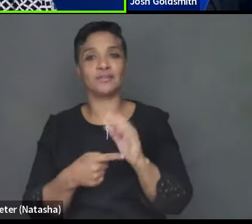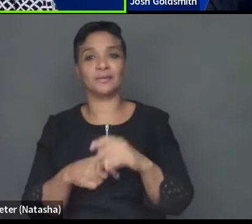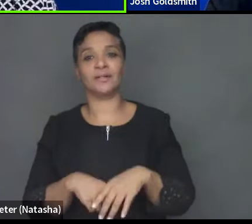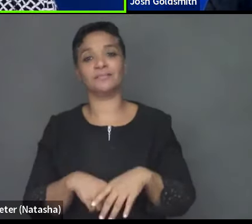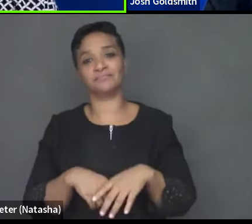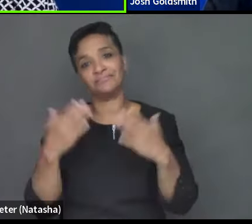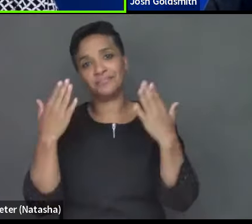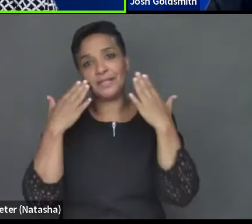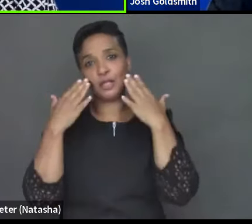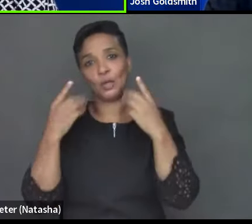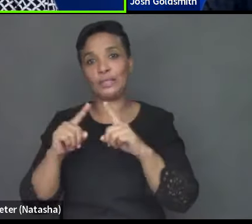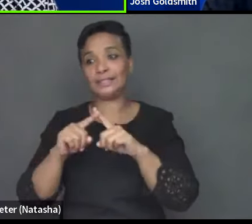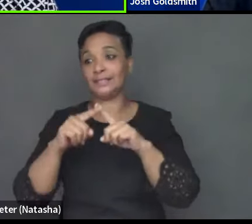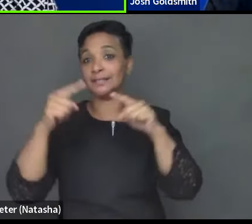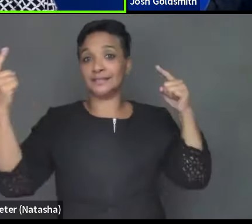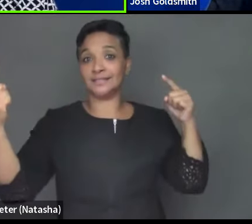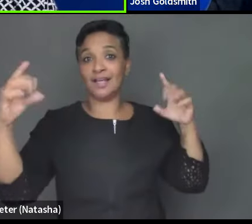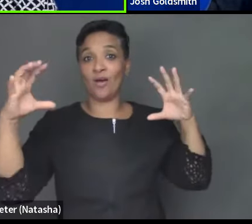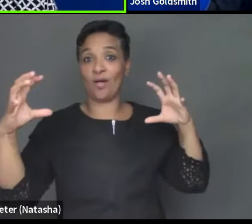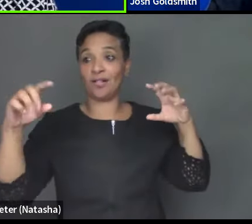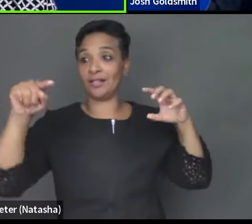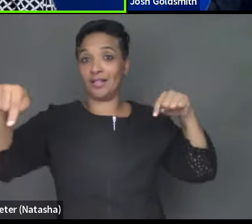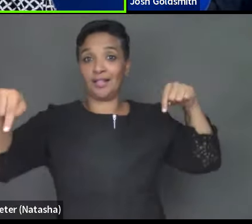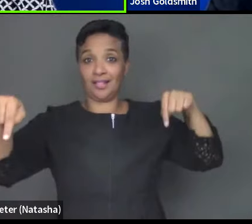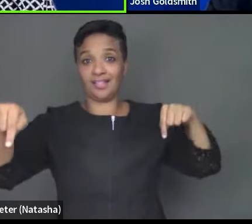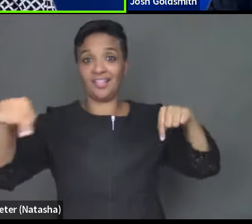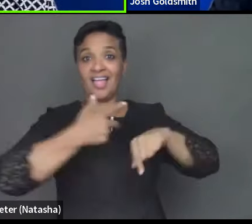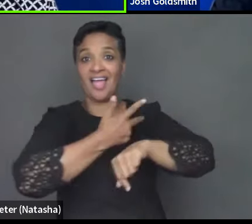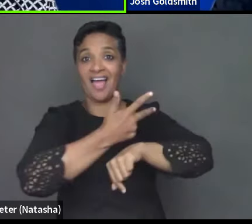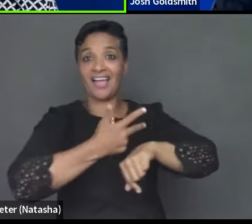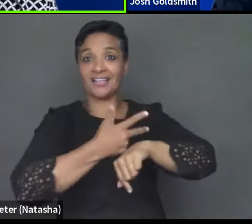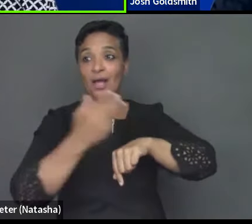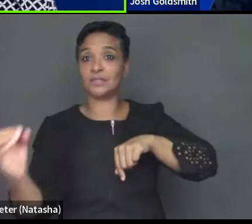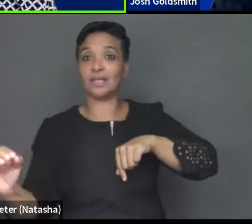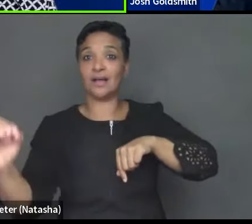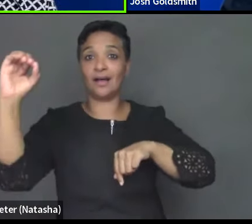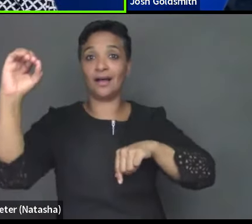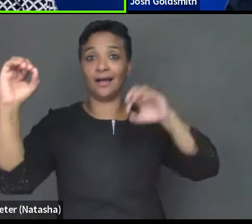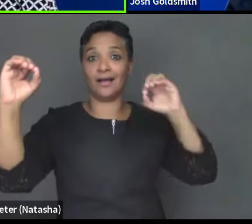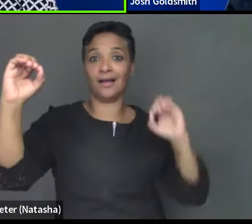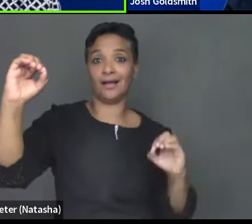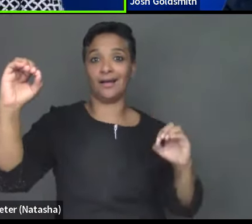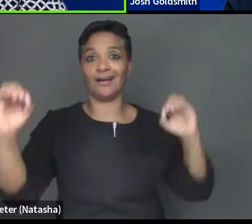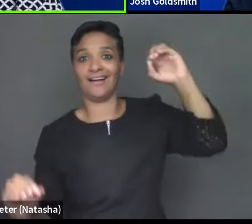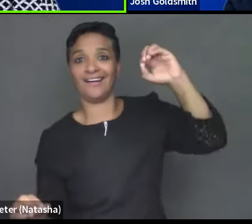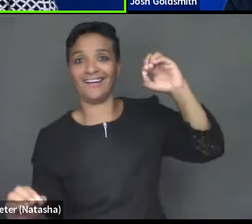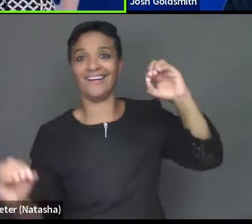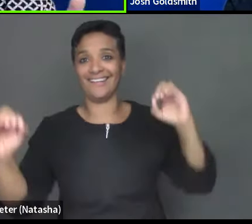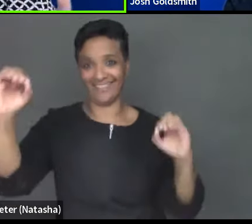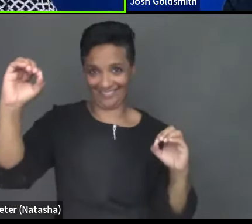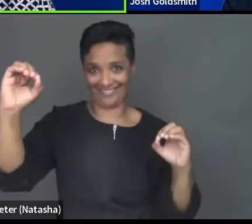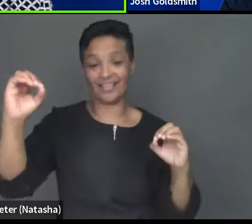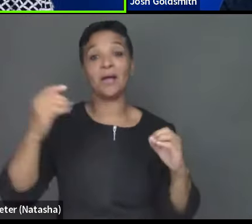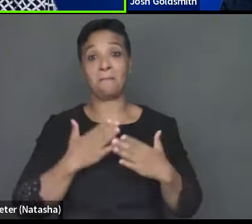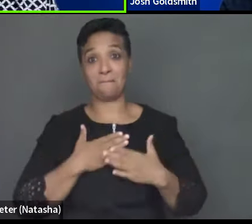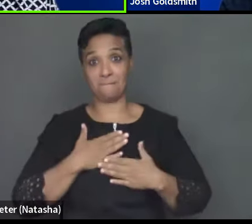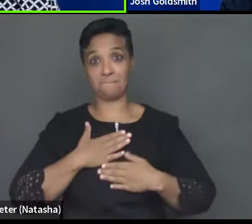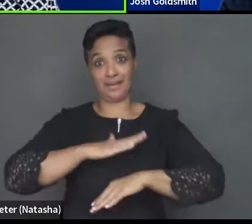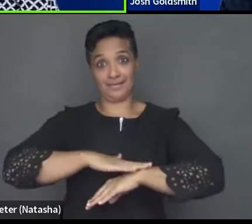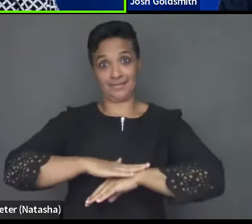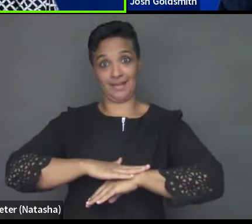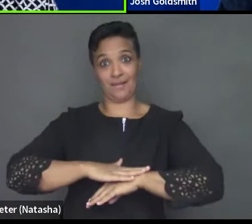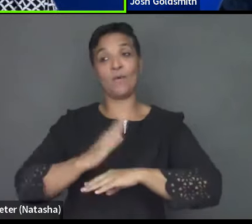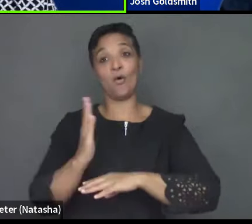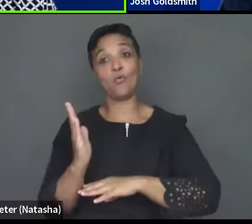we are in different time zones. So there's 8 hours between us. And so we always try to meet in my morning, which is Josh's